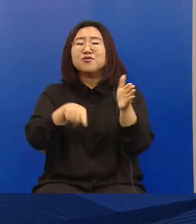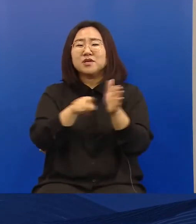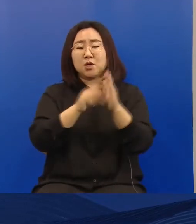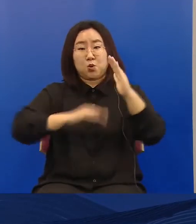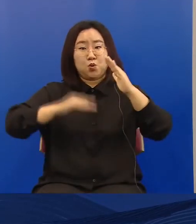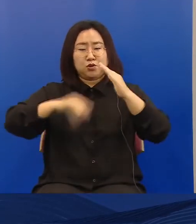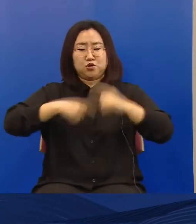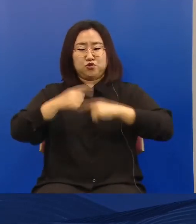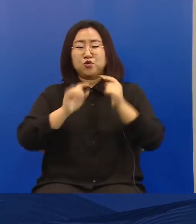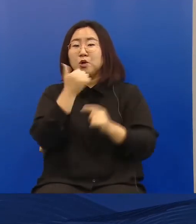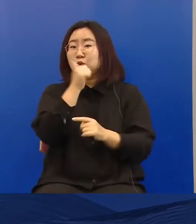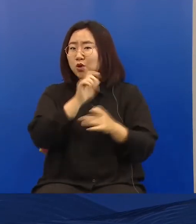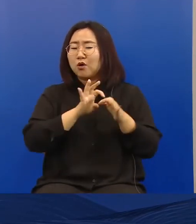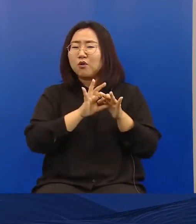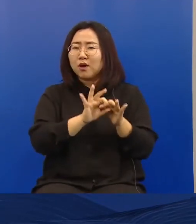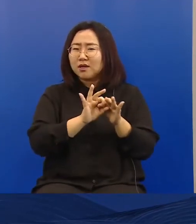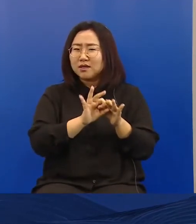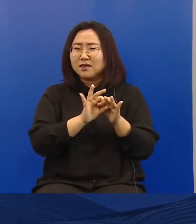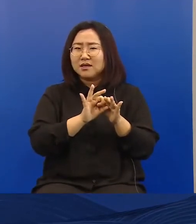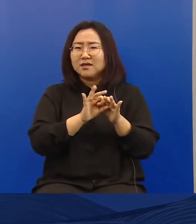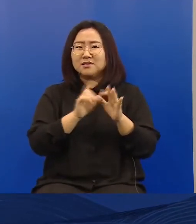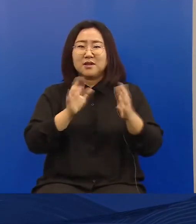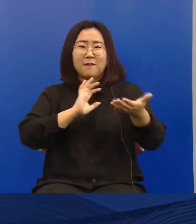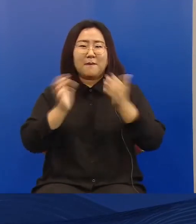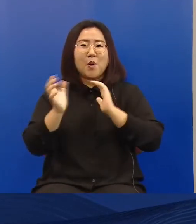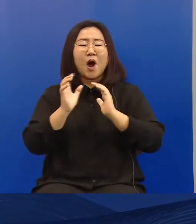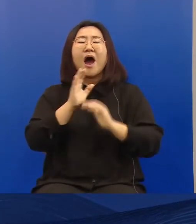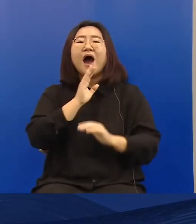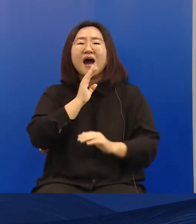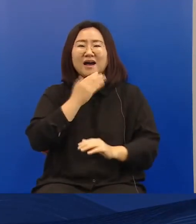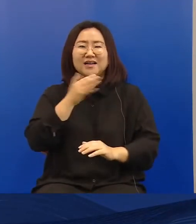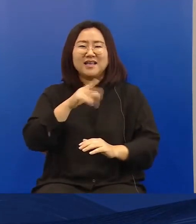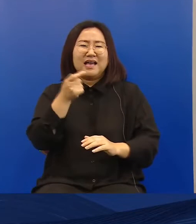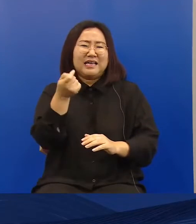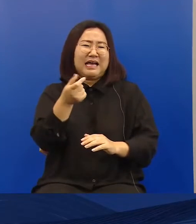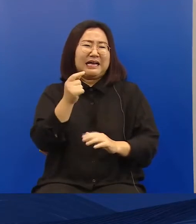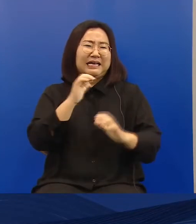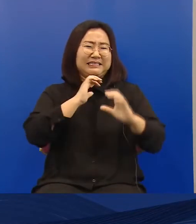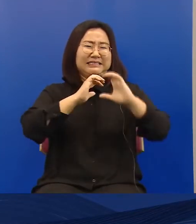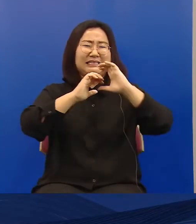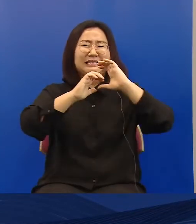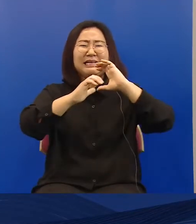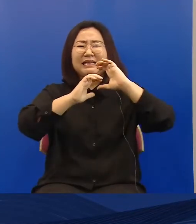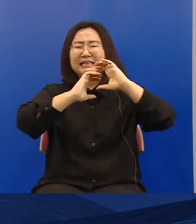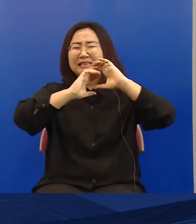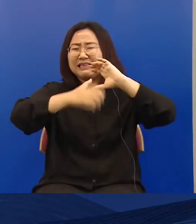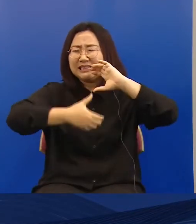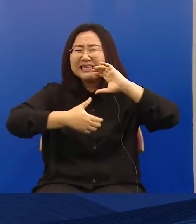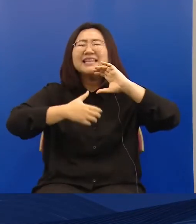to overcome a barrier of communications. He knew